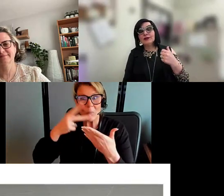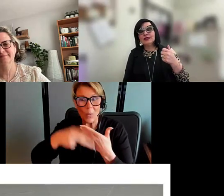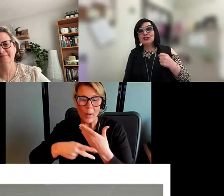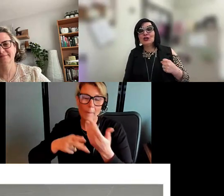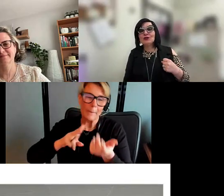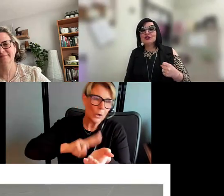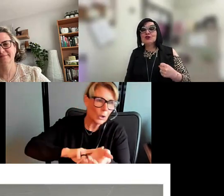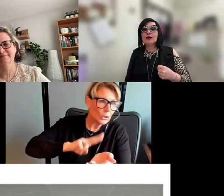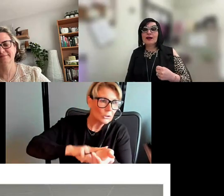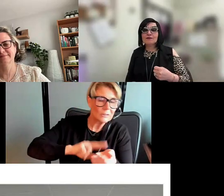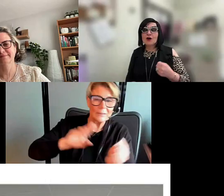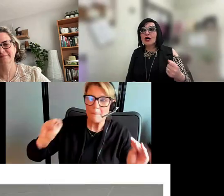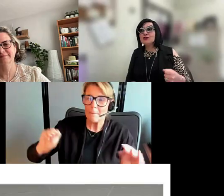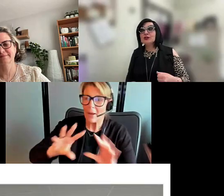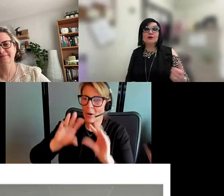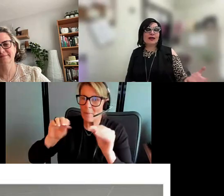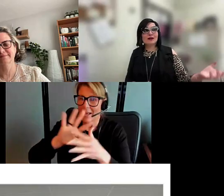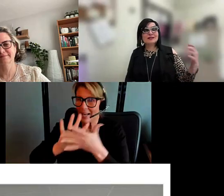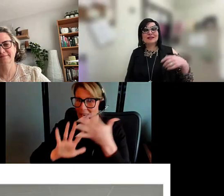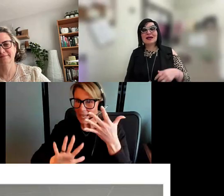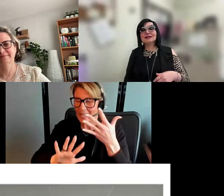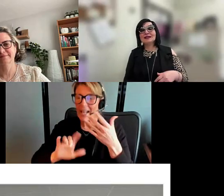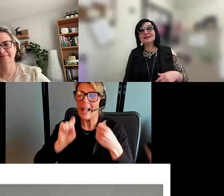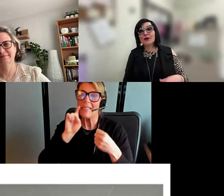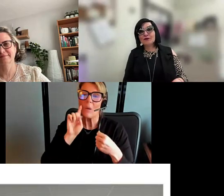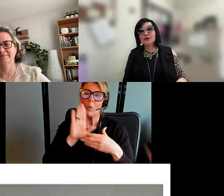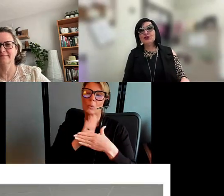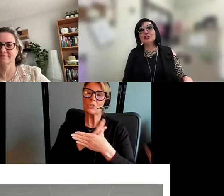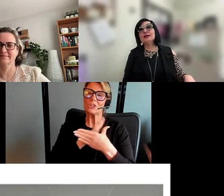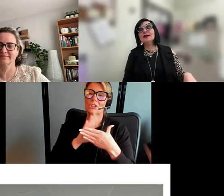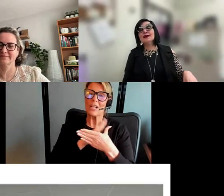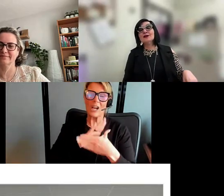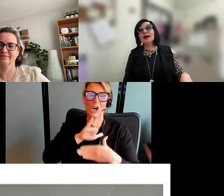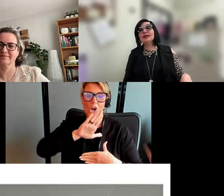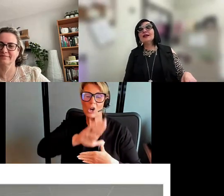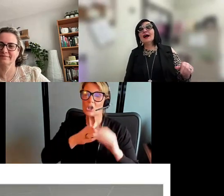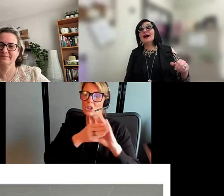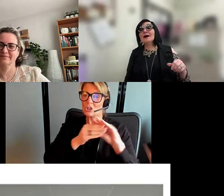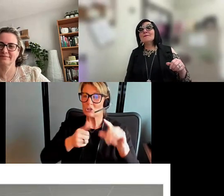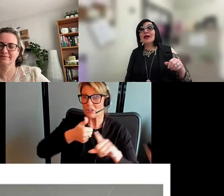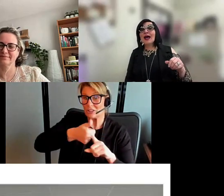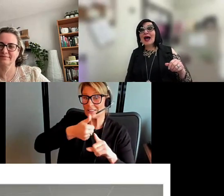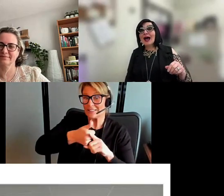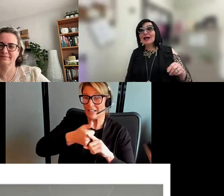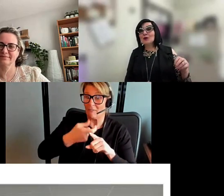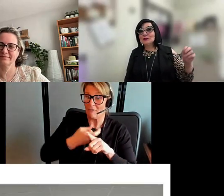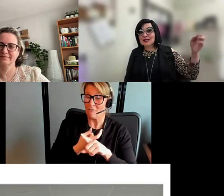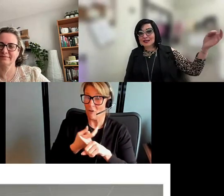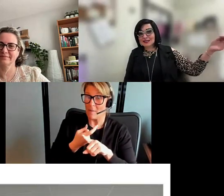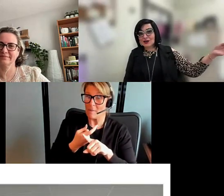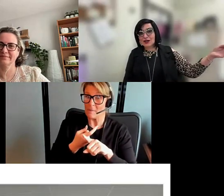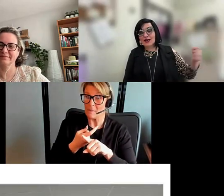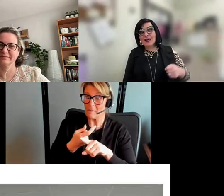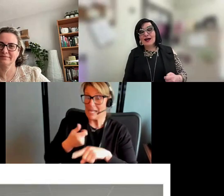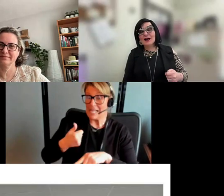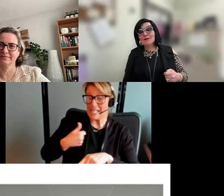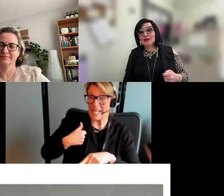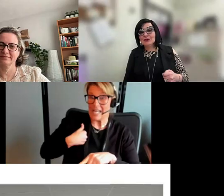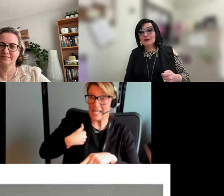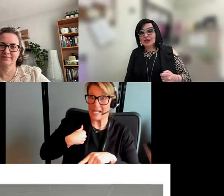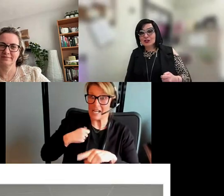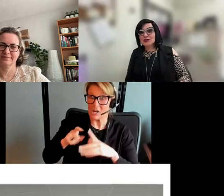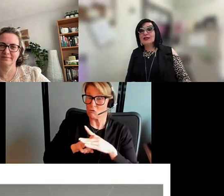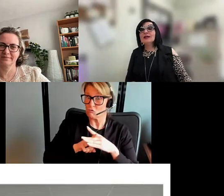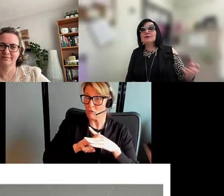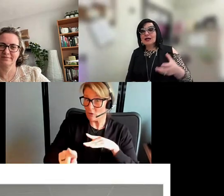later on, we could share the story of Audrey, who came to Canada as a refugee, right? Had post-secondary